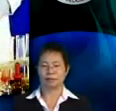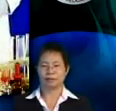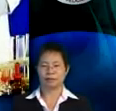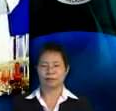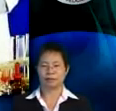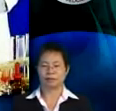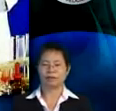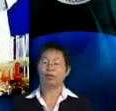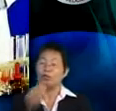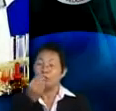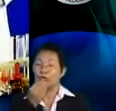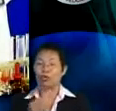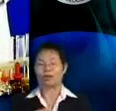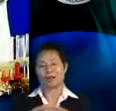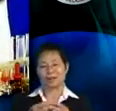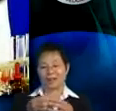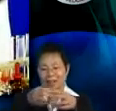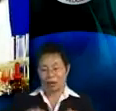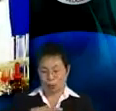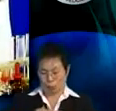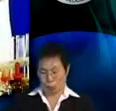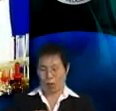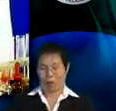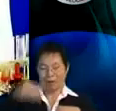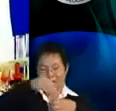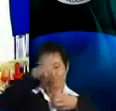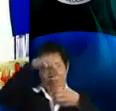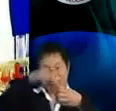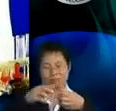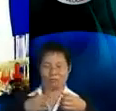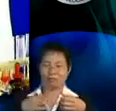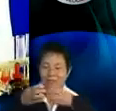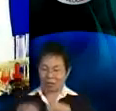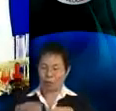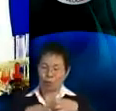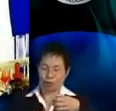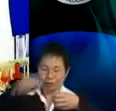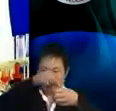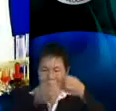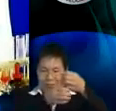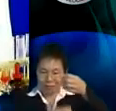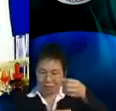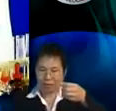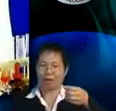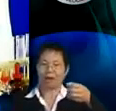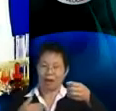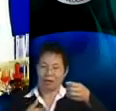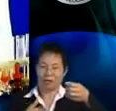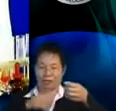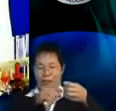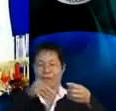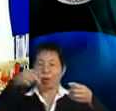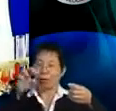Pour some food sample like egg white solution in a test tube. Egg white contains protein.